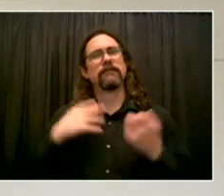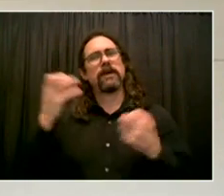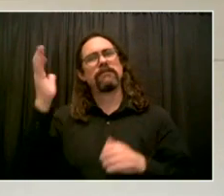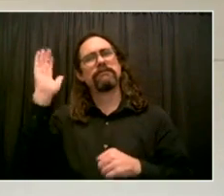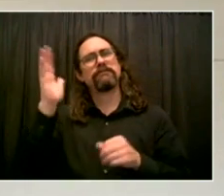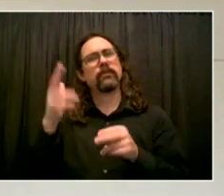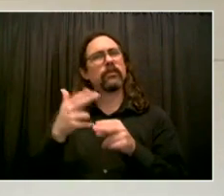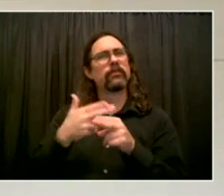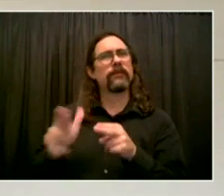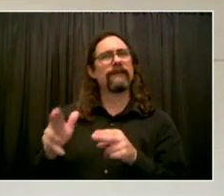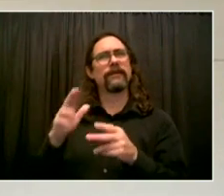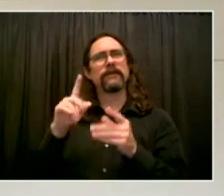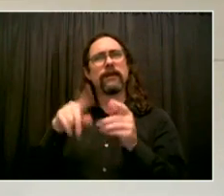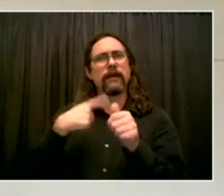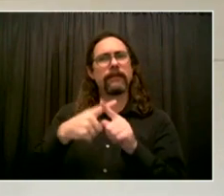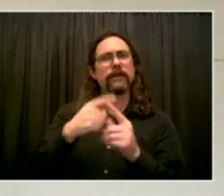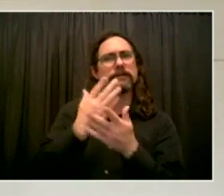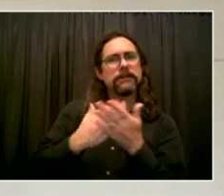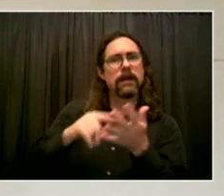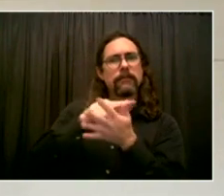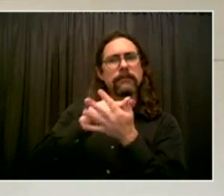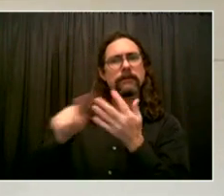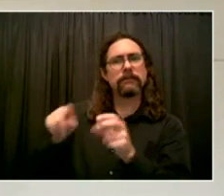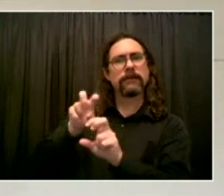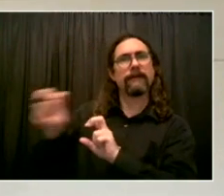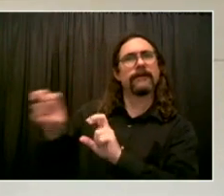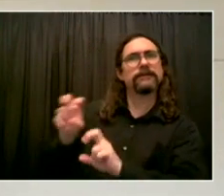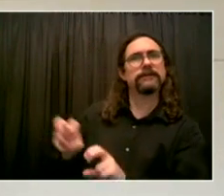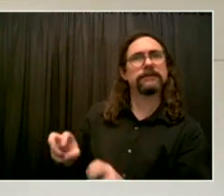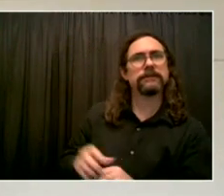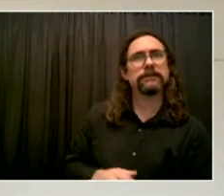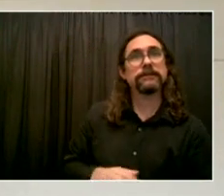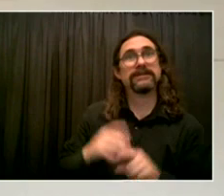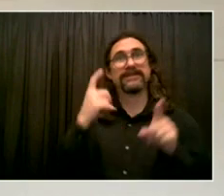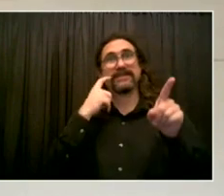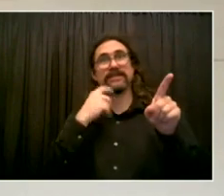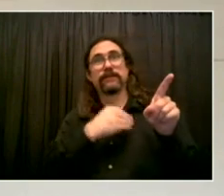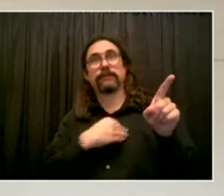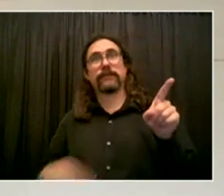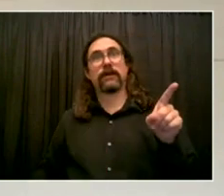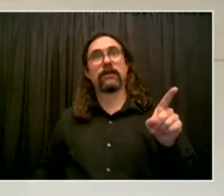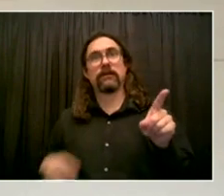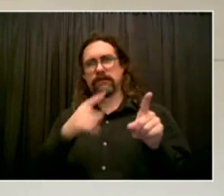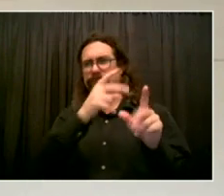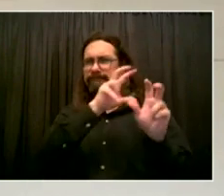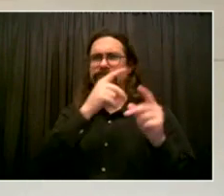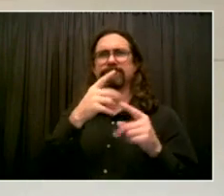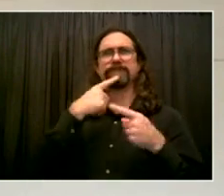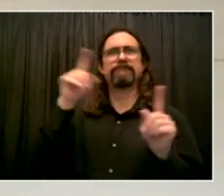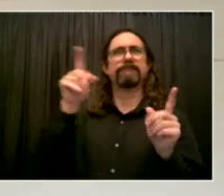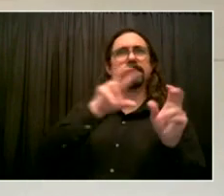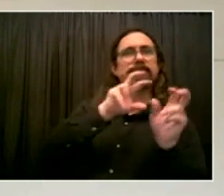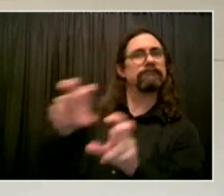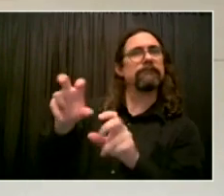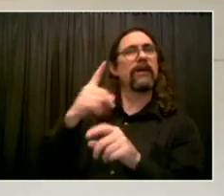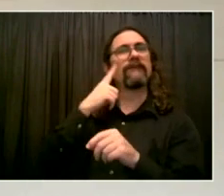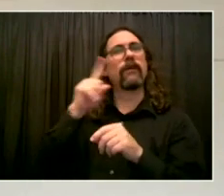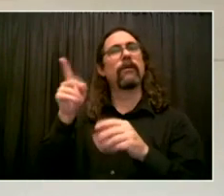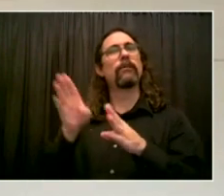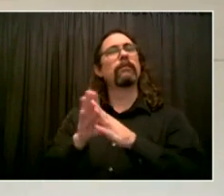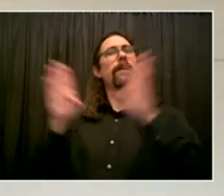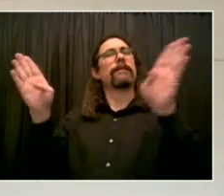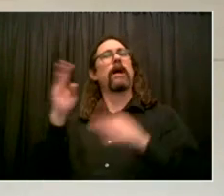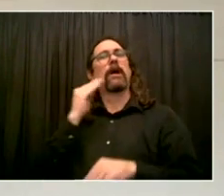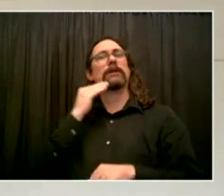investments that you are making into public housing and how grateful I am, and of course the city of New York is. Safe, secure,